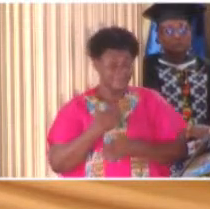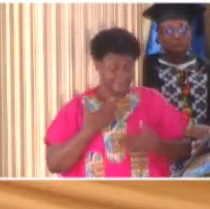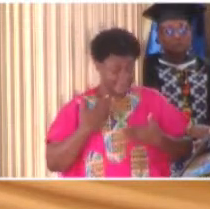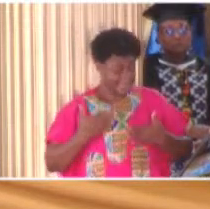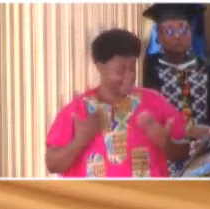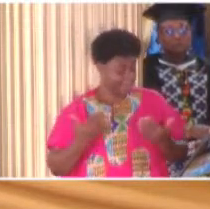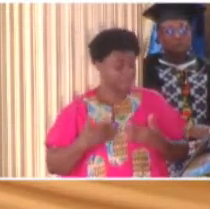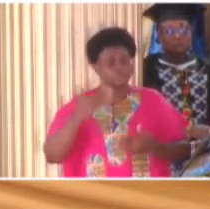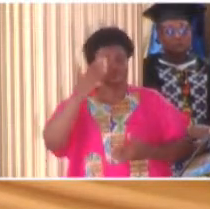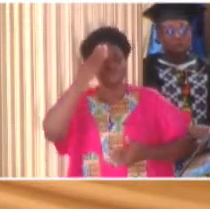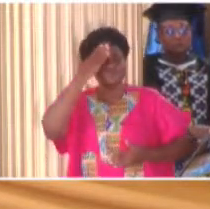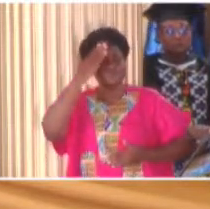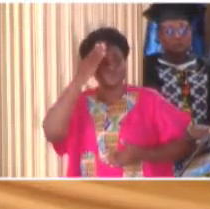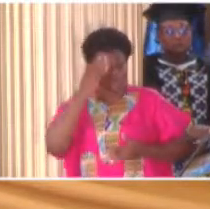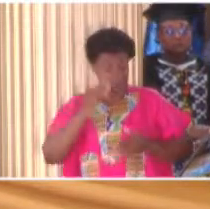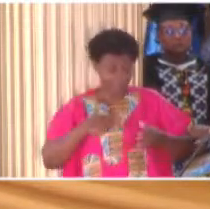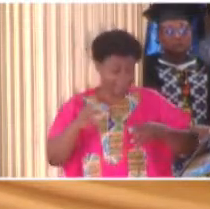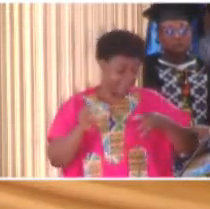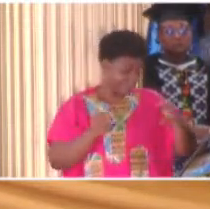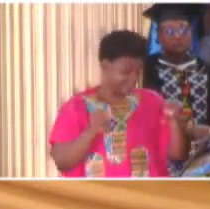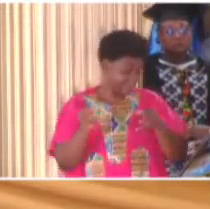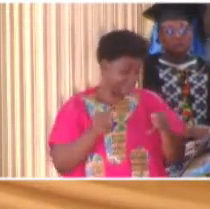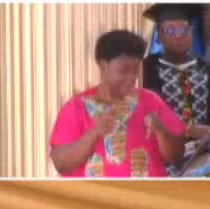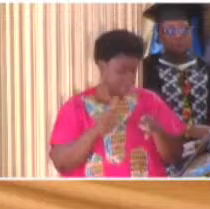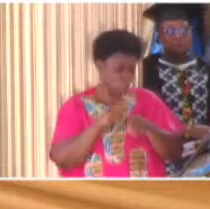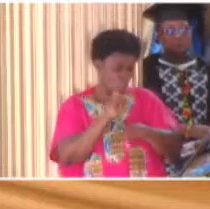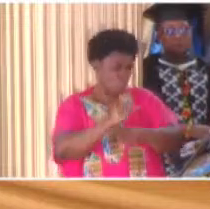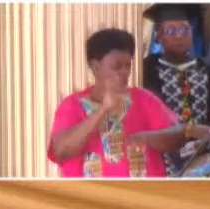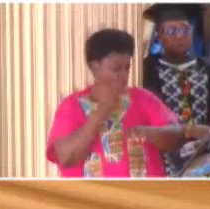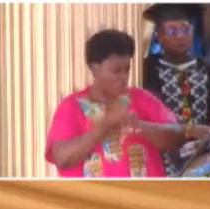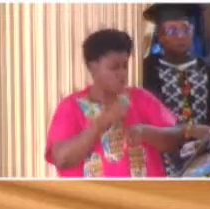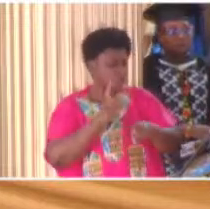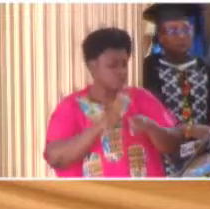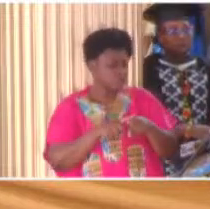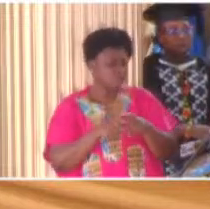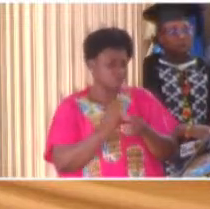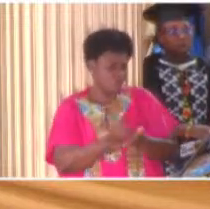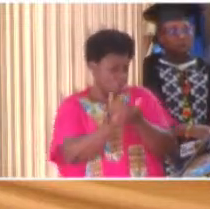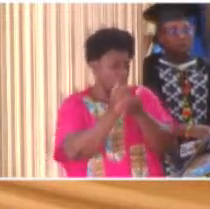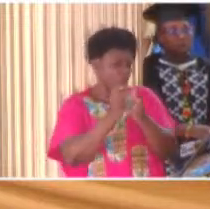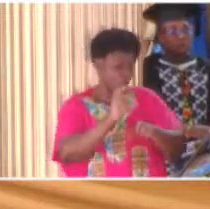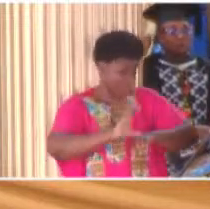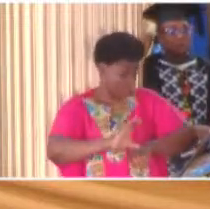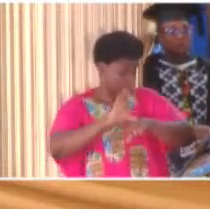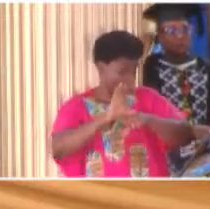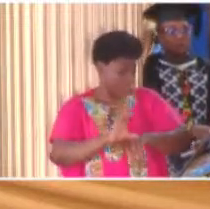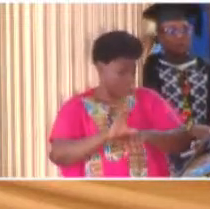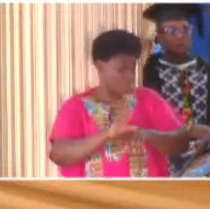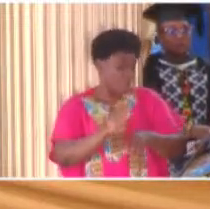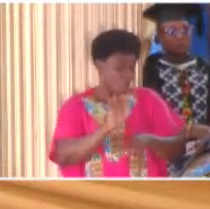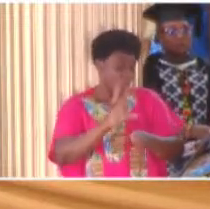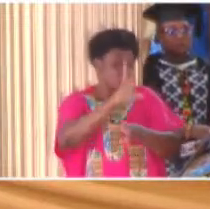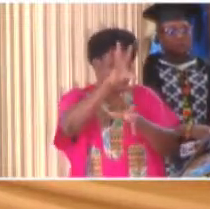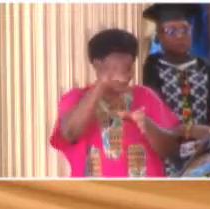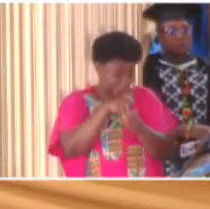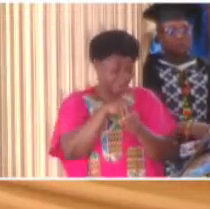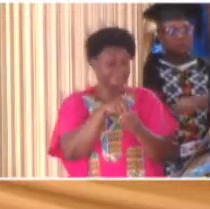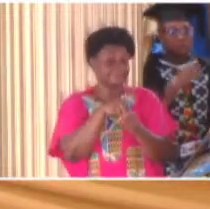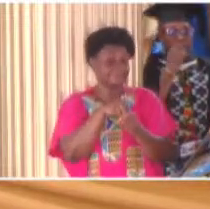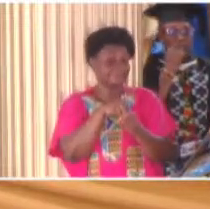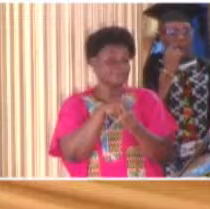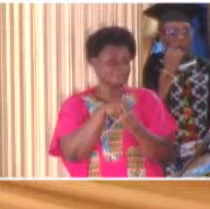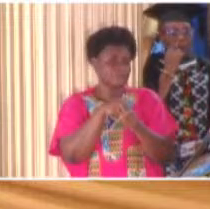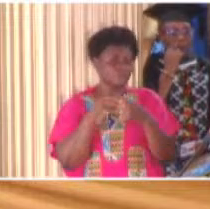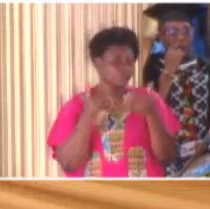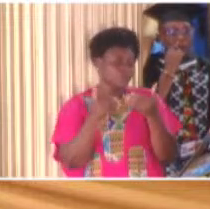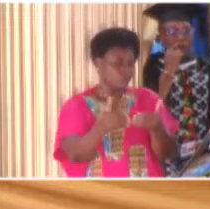to note that our management is working hard to foster a culture of inclusivity